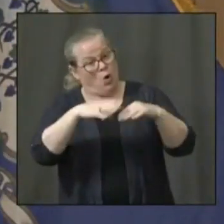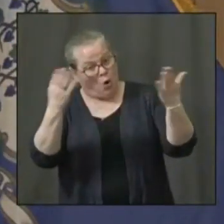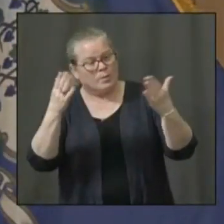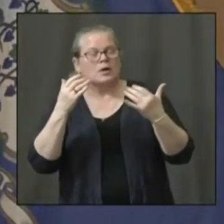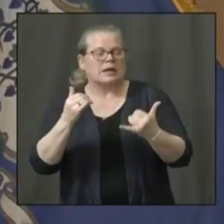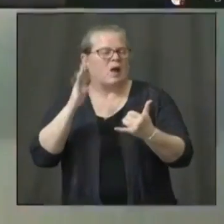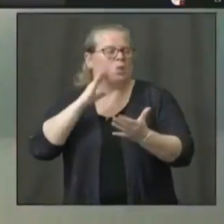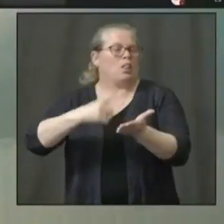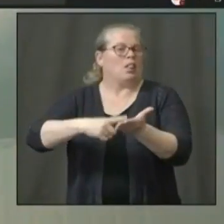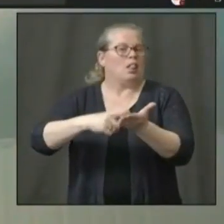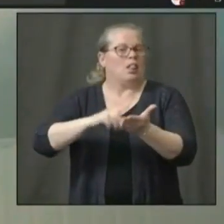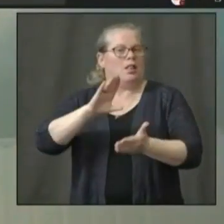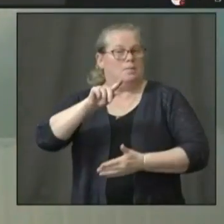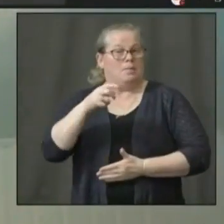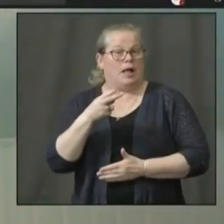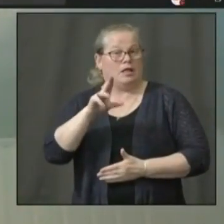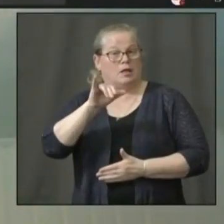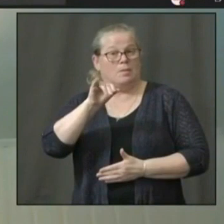Beth?